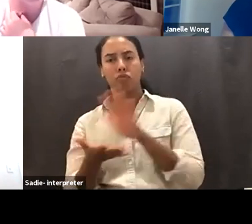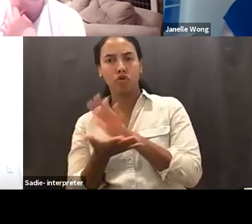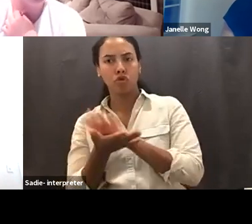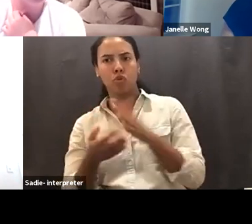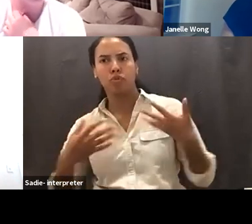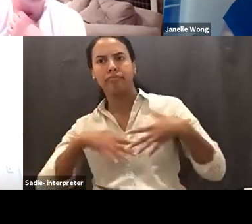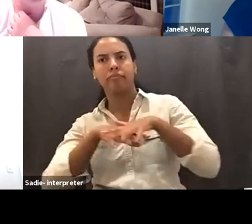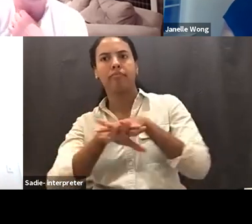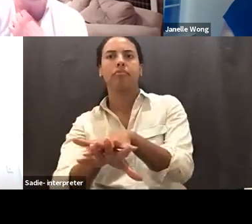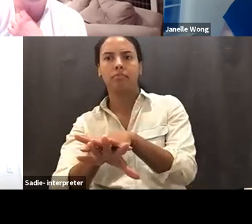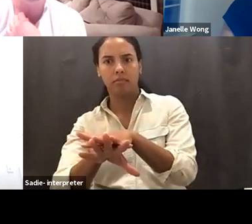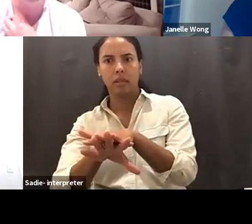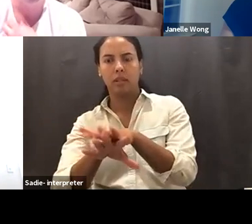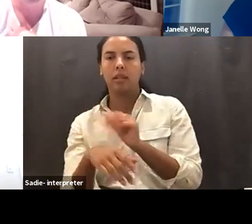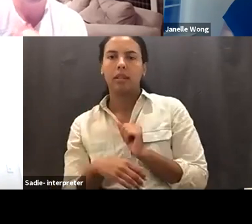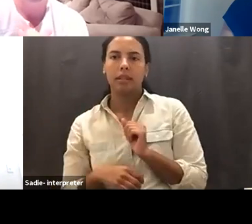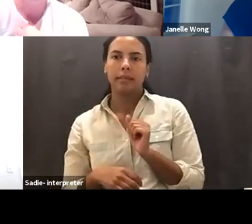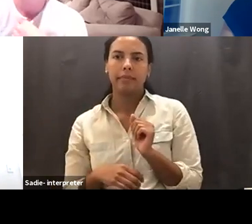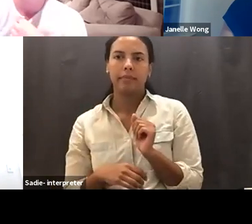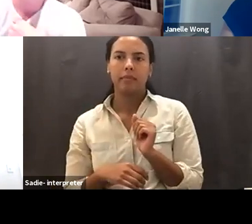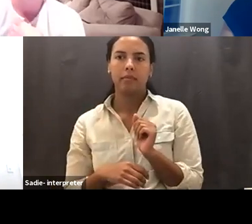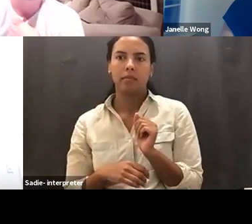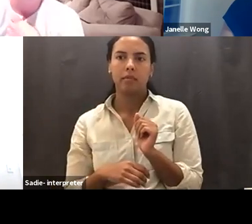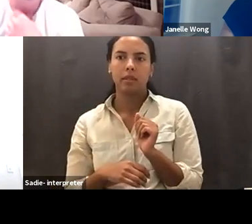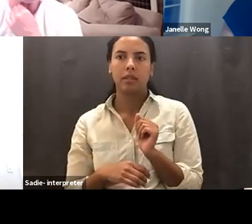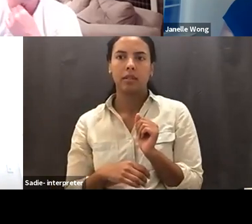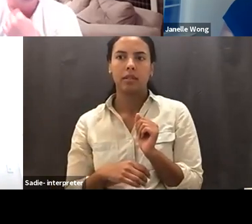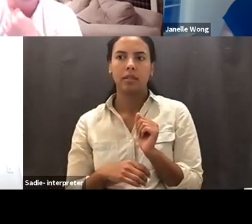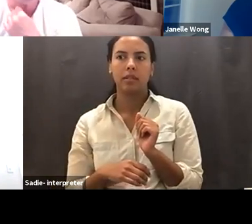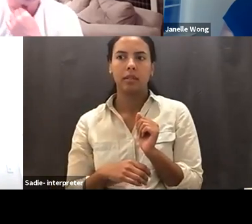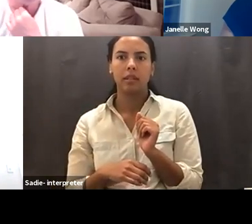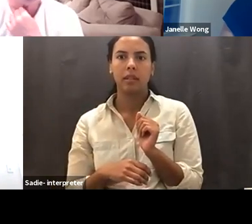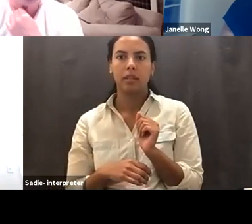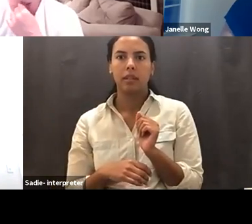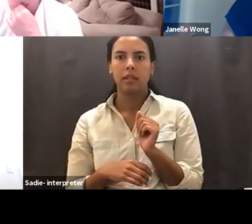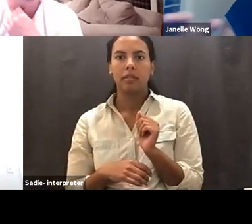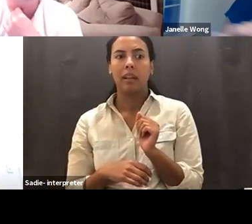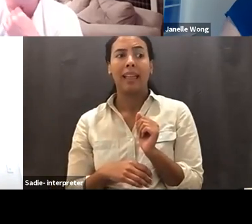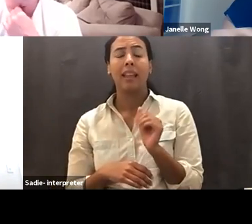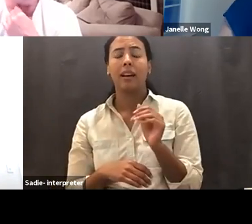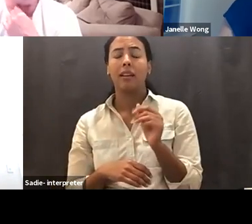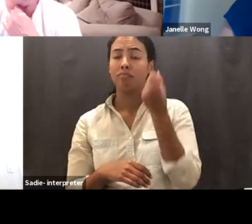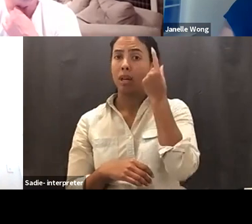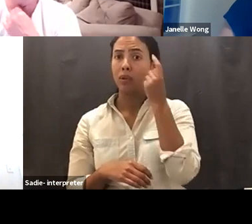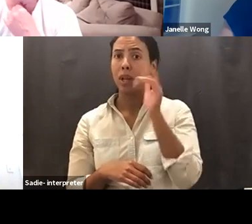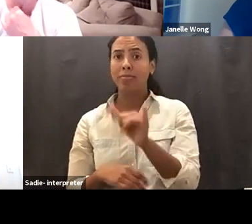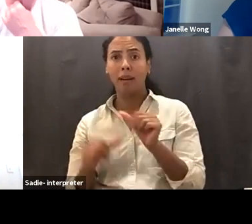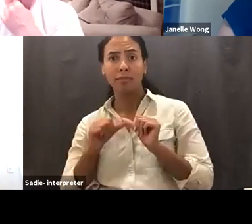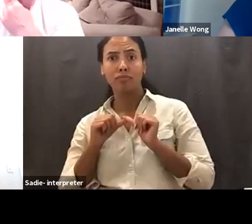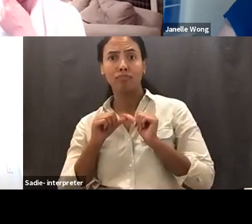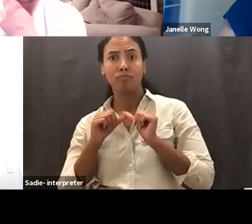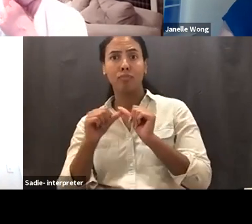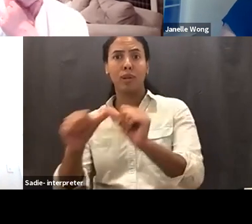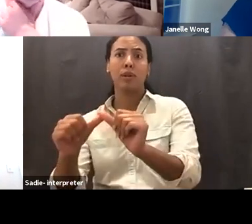more racial integration. That's gonna be going on, I think, even after the election. And people in this age cohort